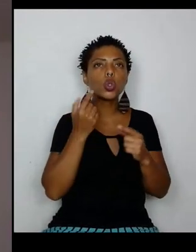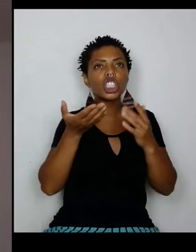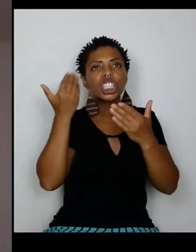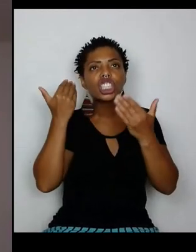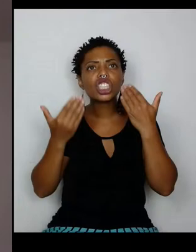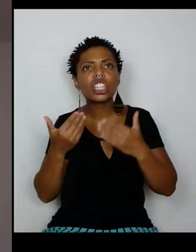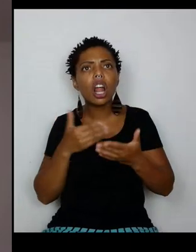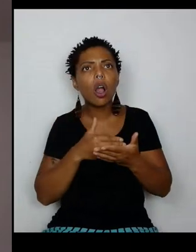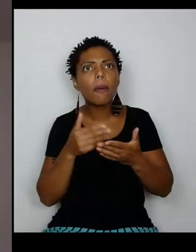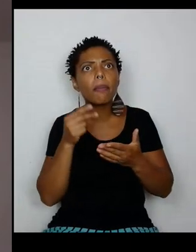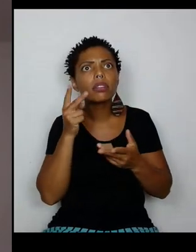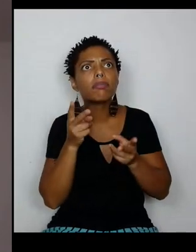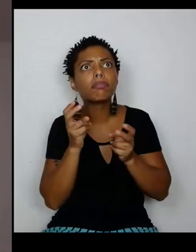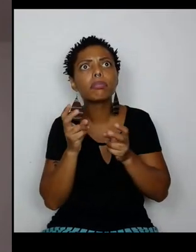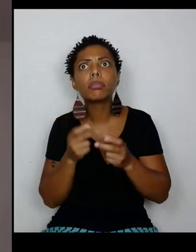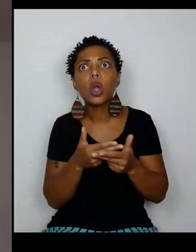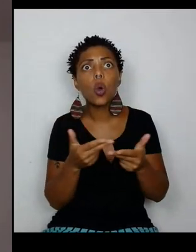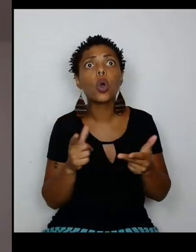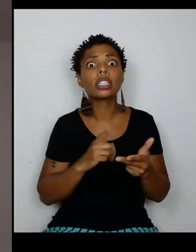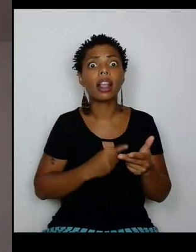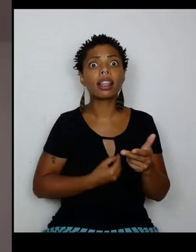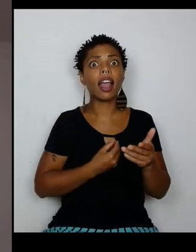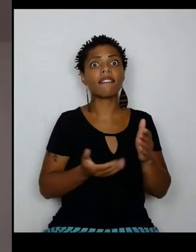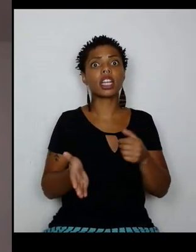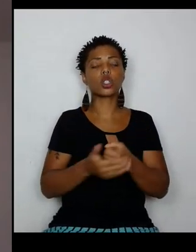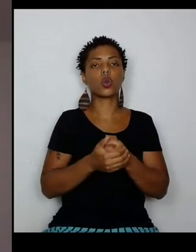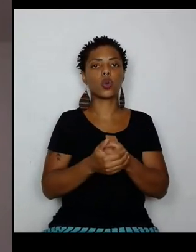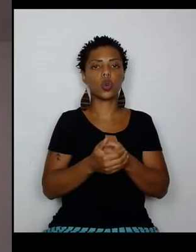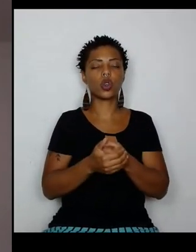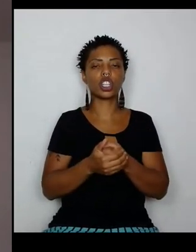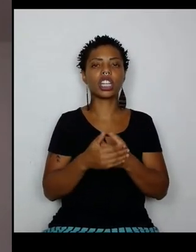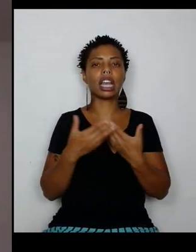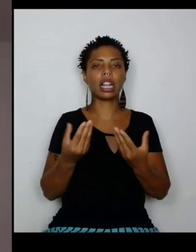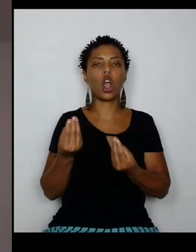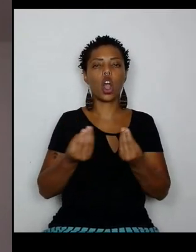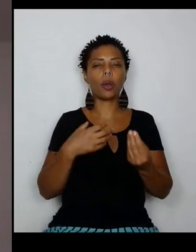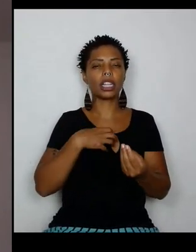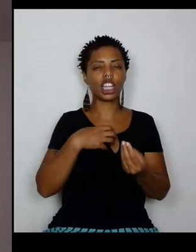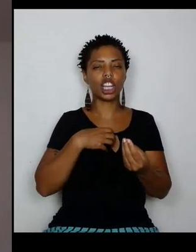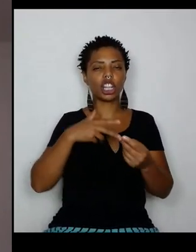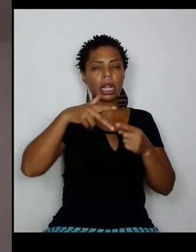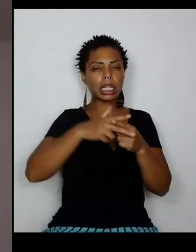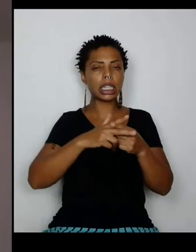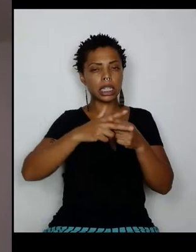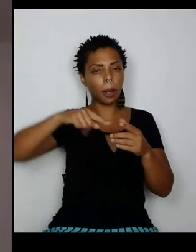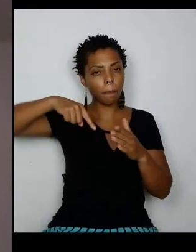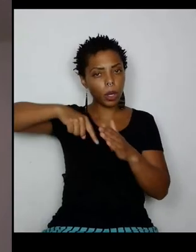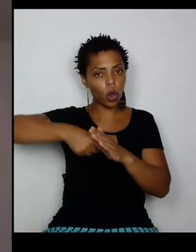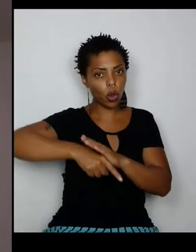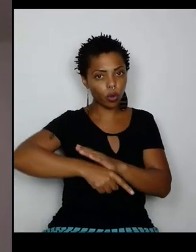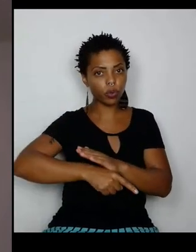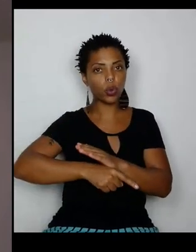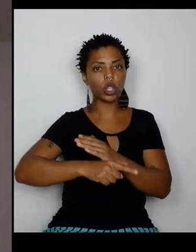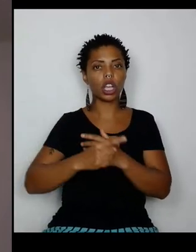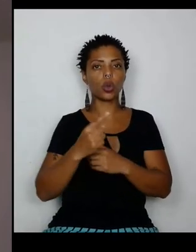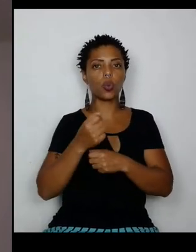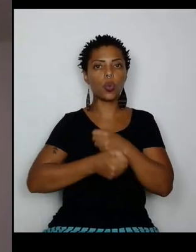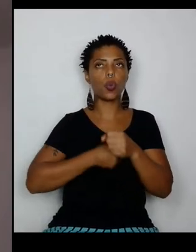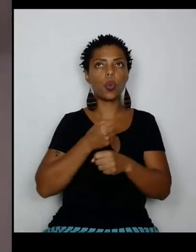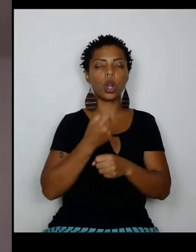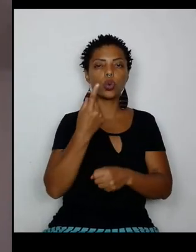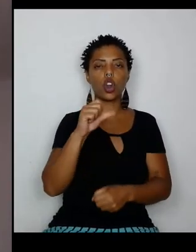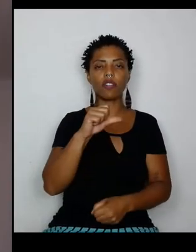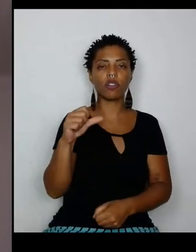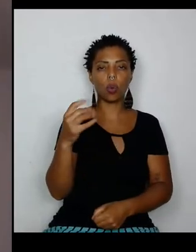remove dirt we can see some hidden elements to it this deep restoration that